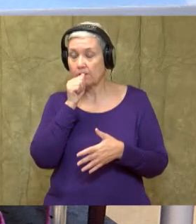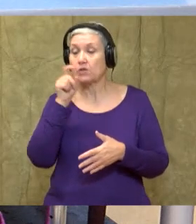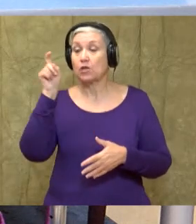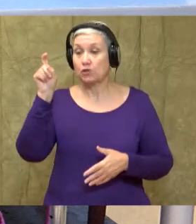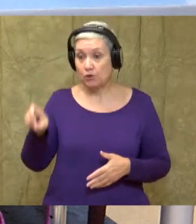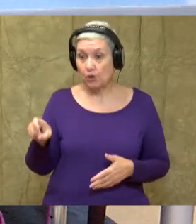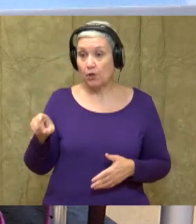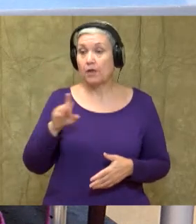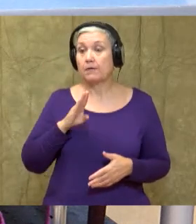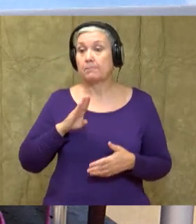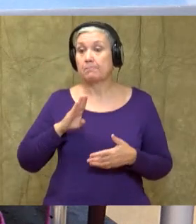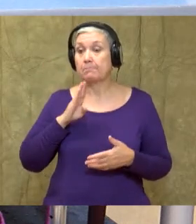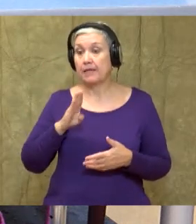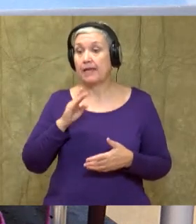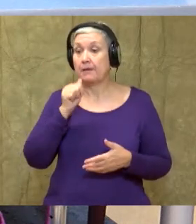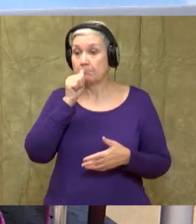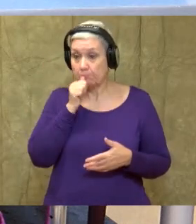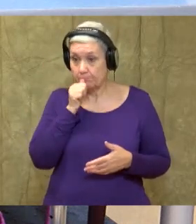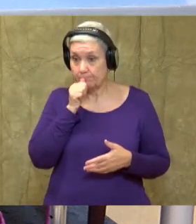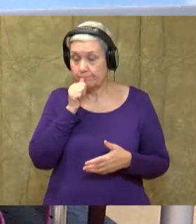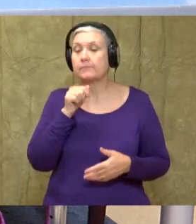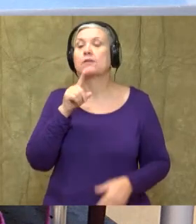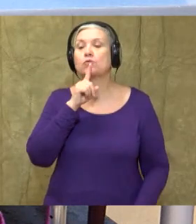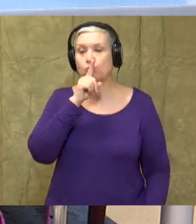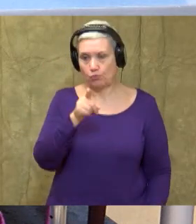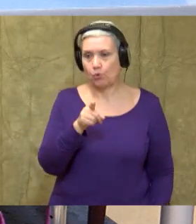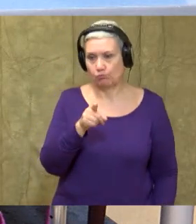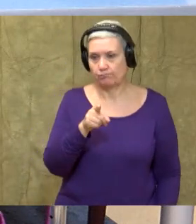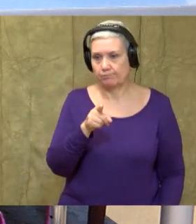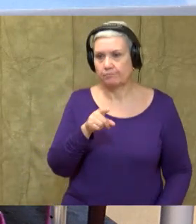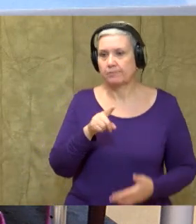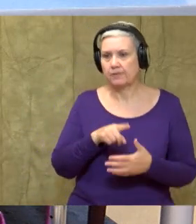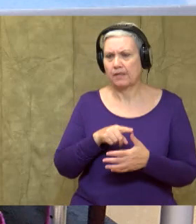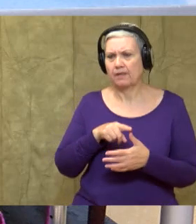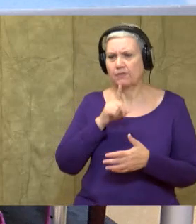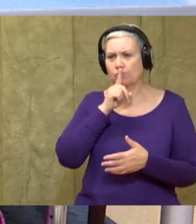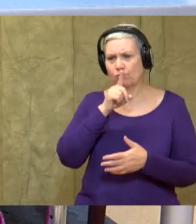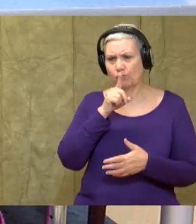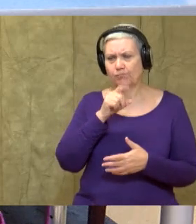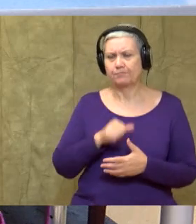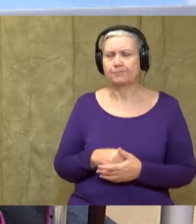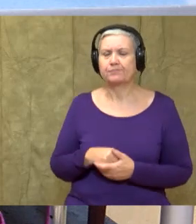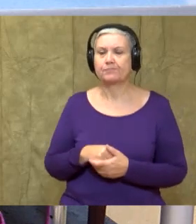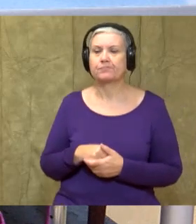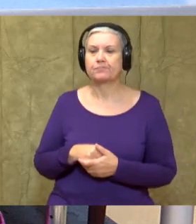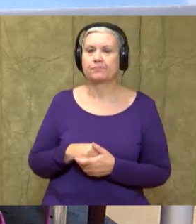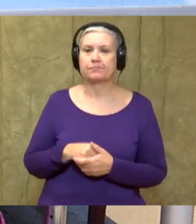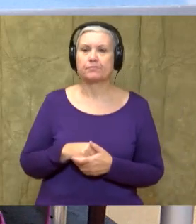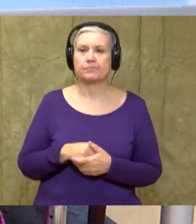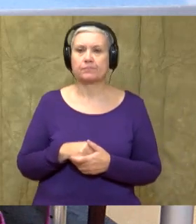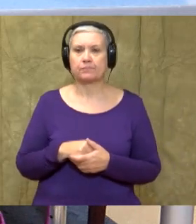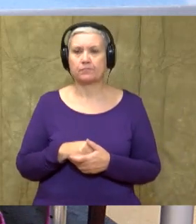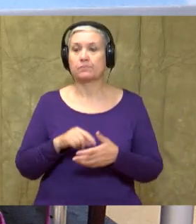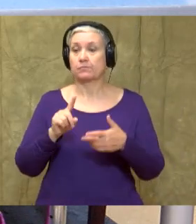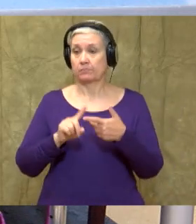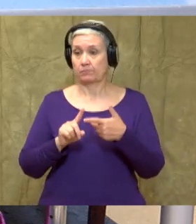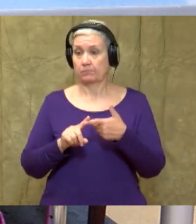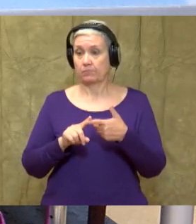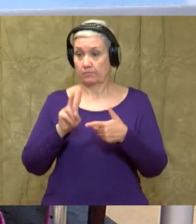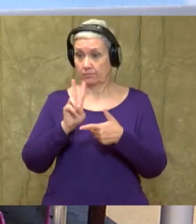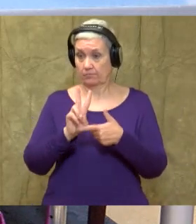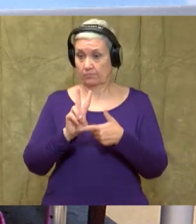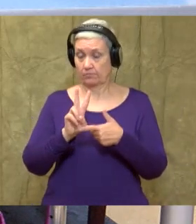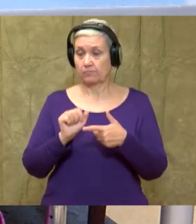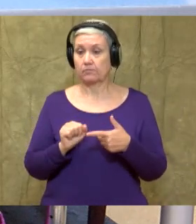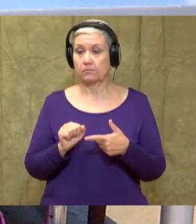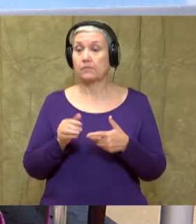private. That is true. All right, we always want to keep our passwords private, which we talked about. Yes. Number 2, I